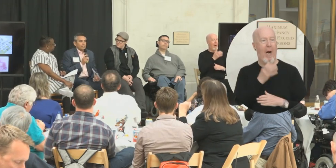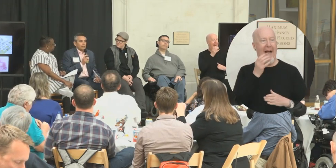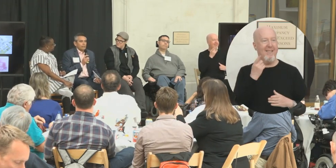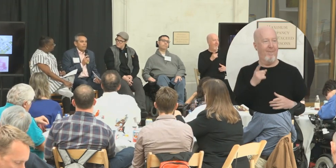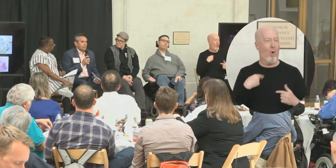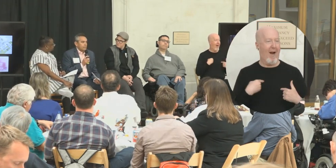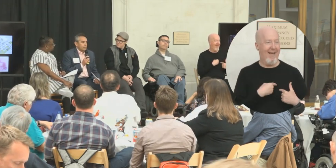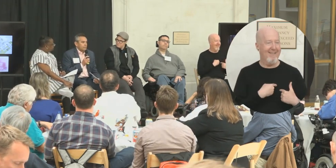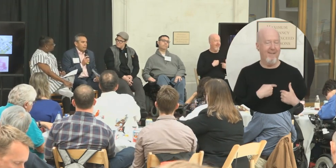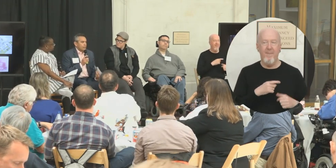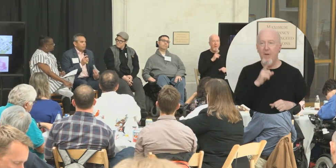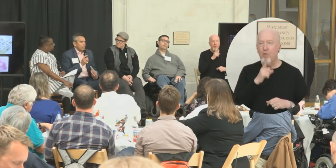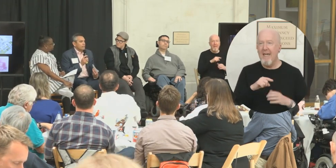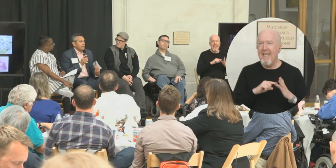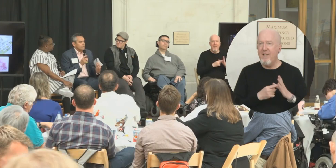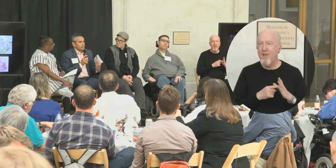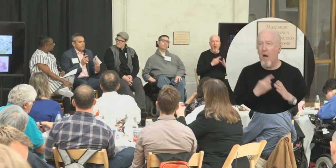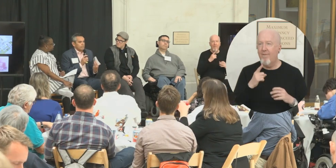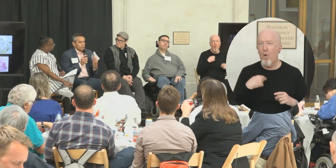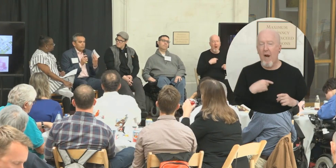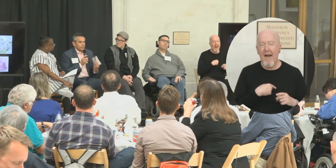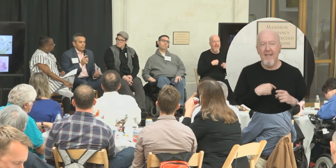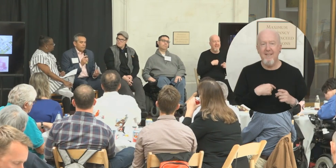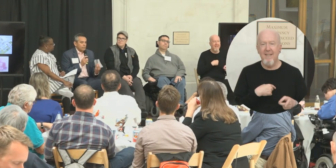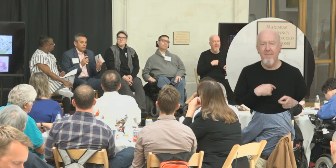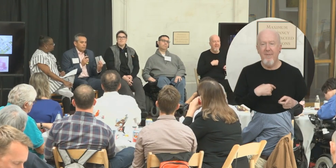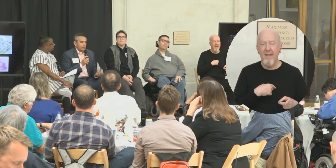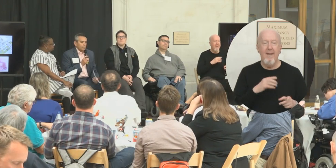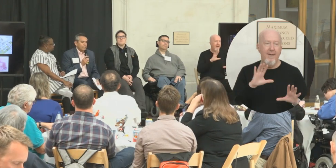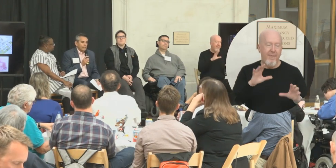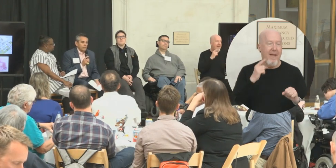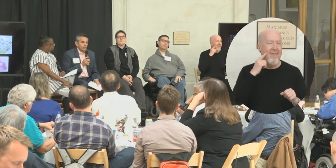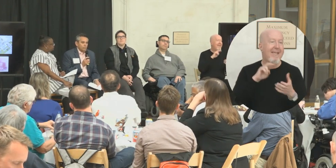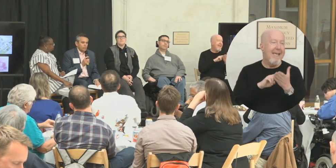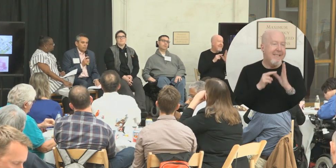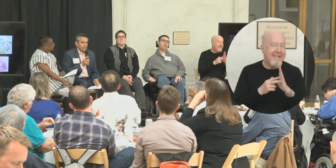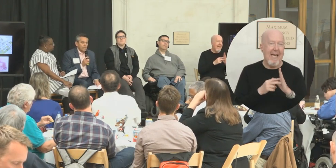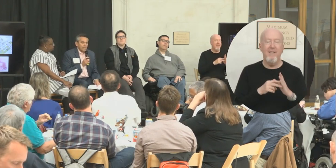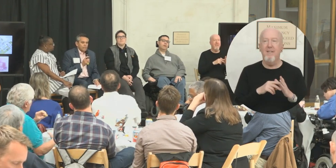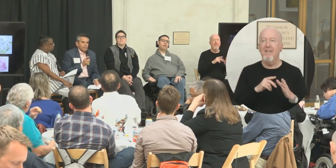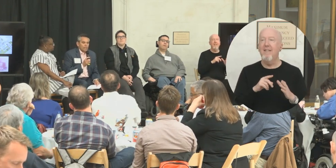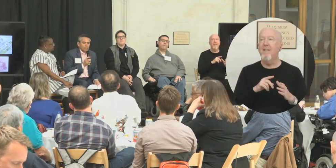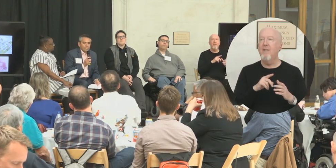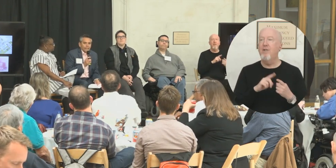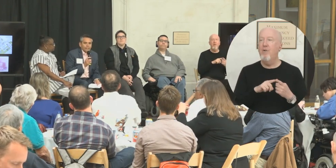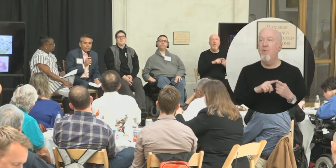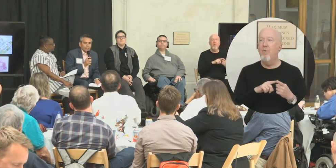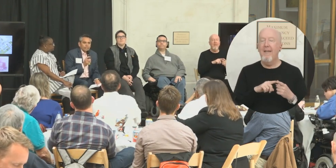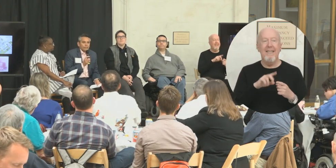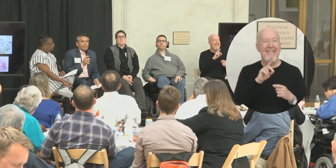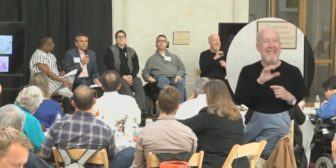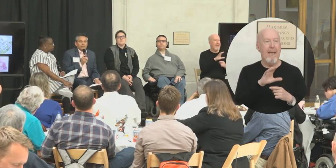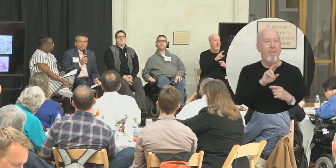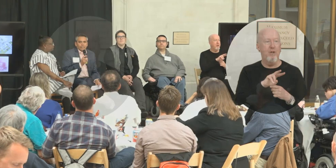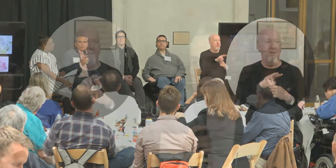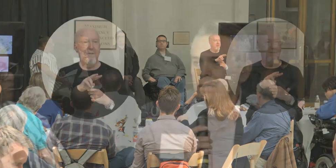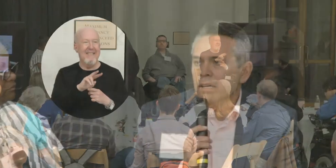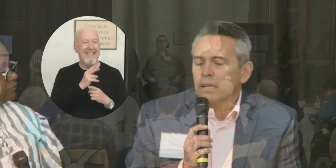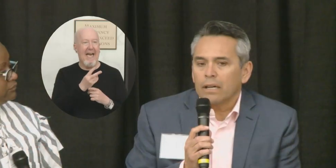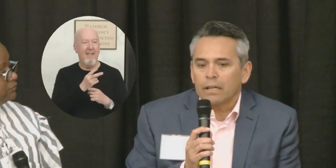it really started on, I think for us, and the intention and really get into this work on December